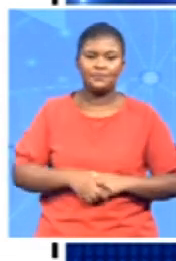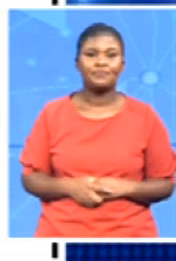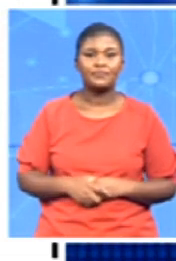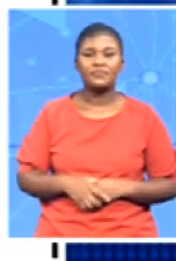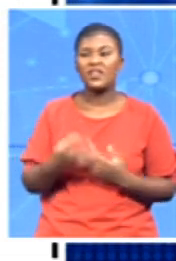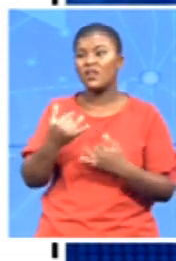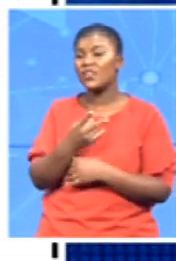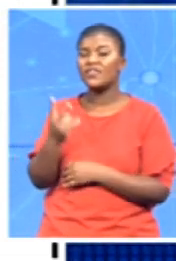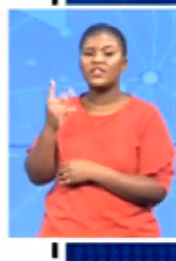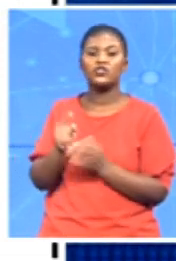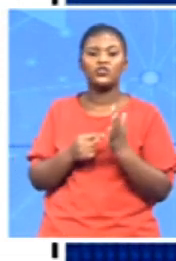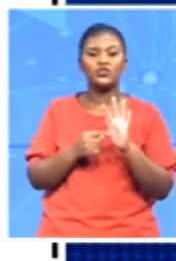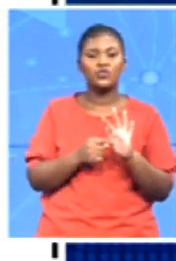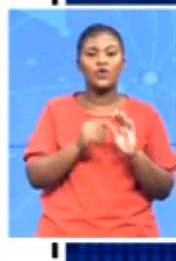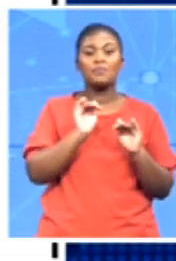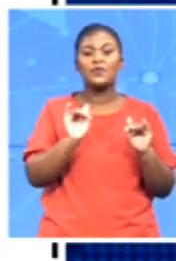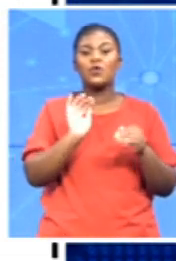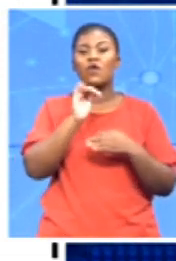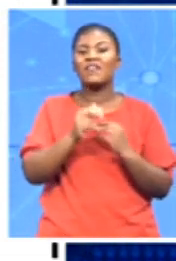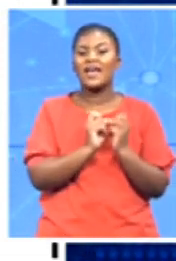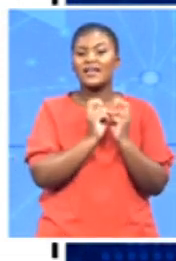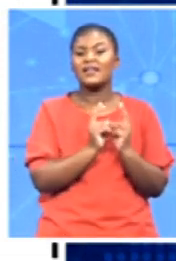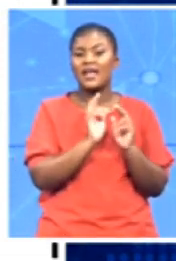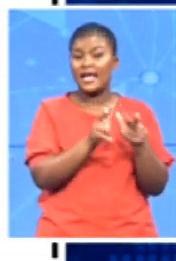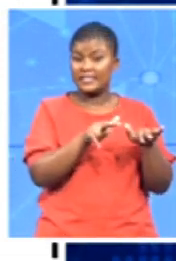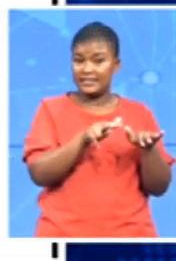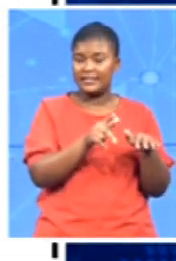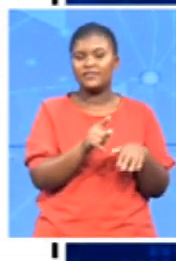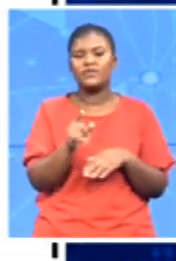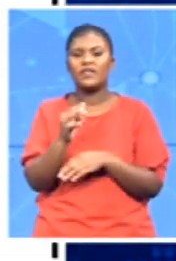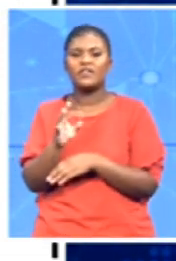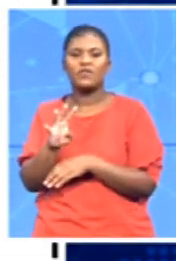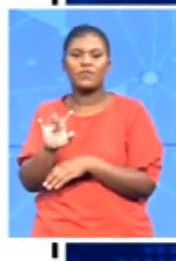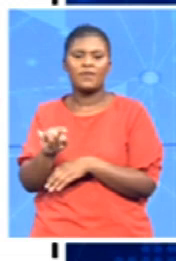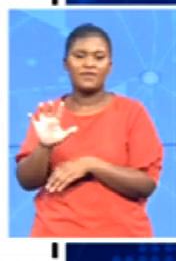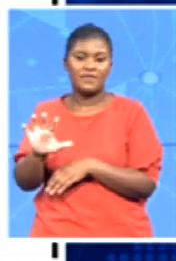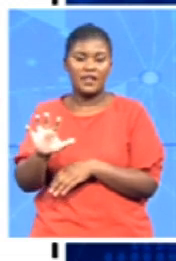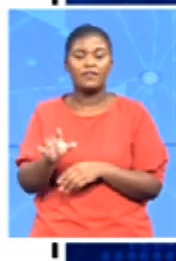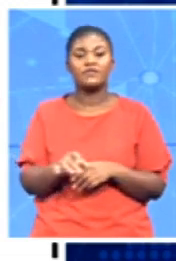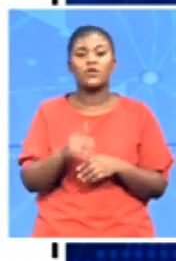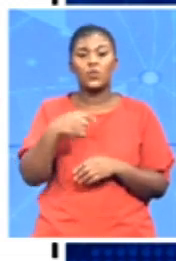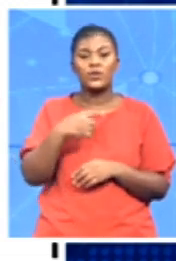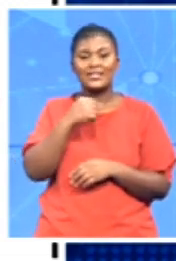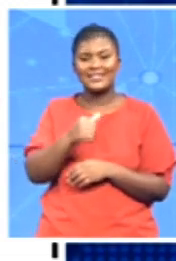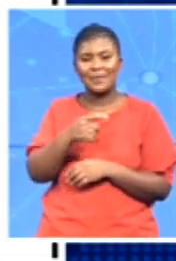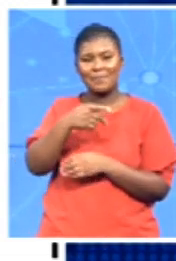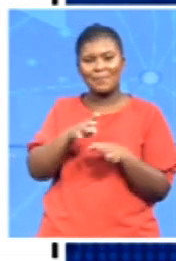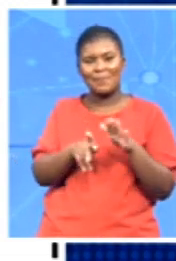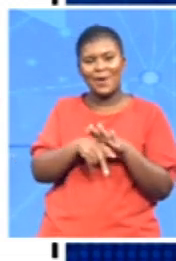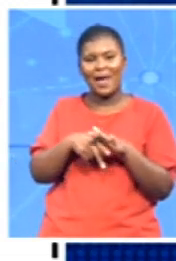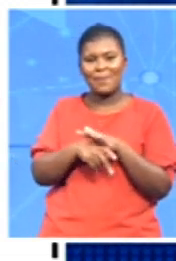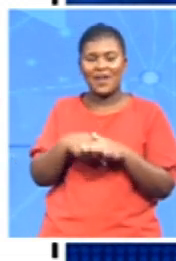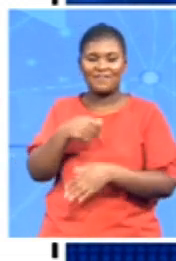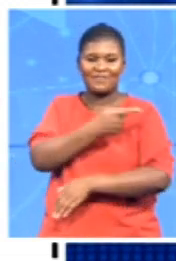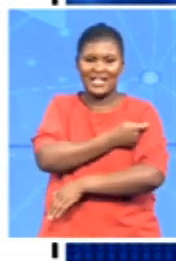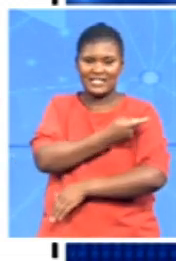over 18, up to 53.52% for what we call the primary vaccination course. And we would